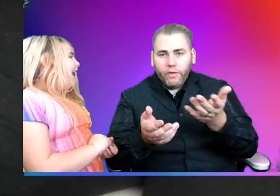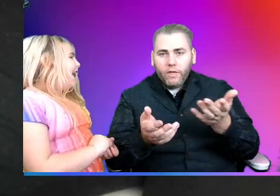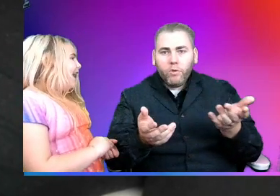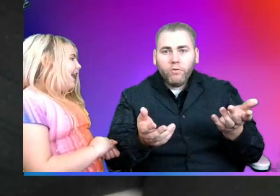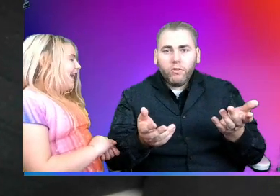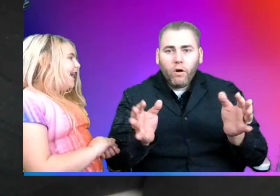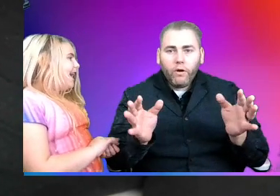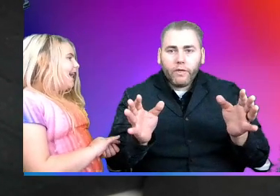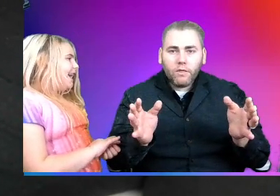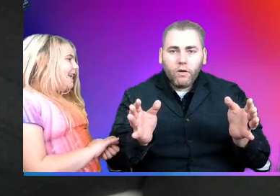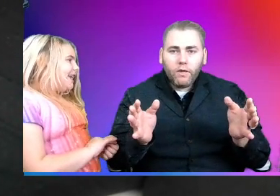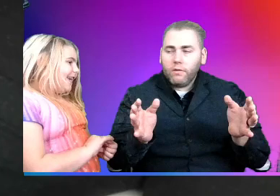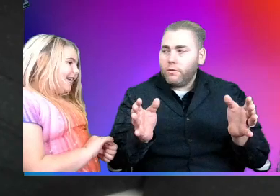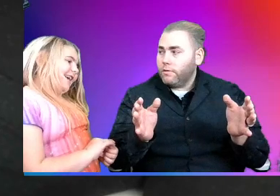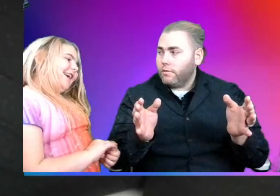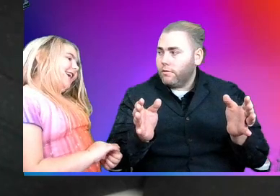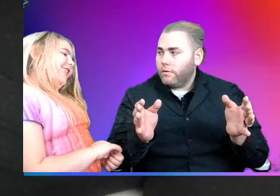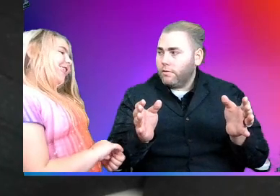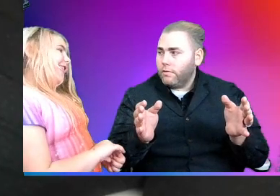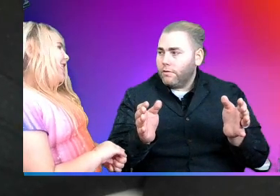Oh, I think you blew too hard. It's gone.